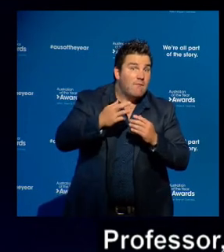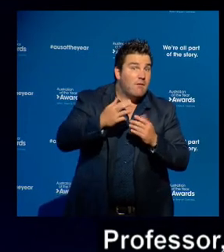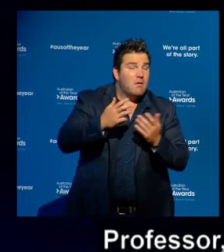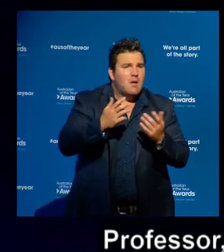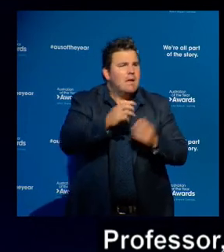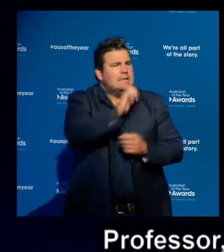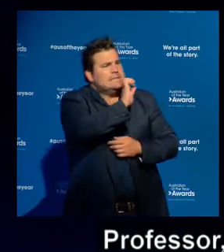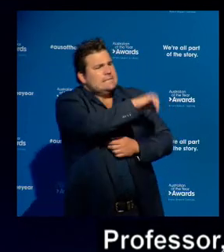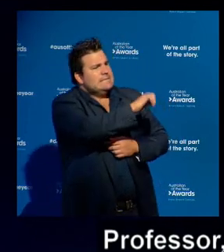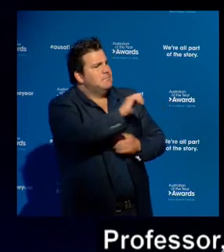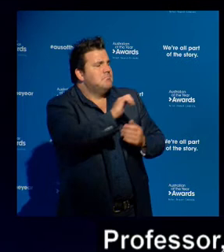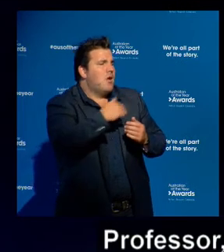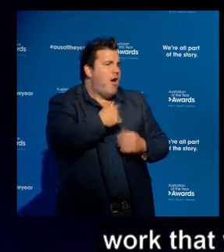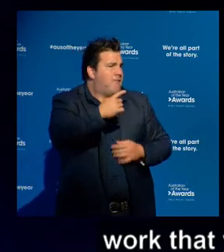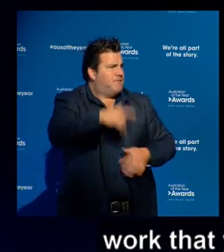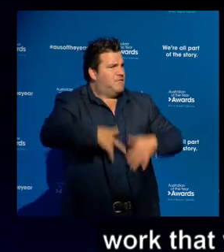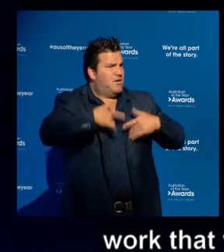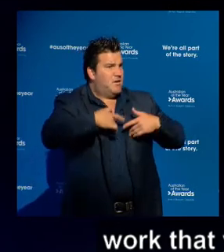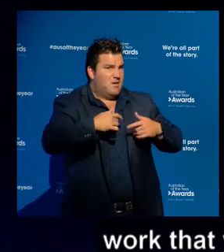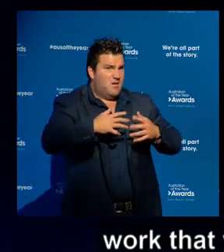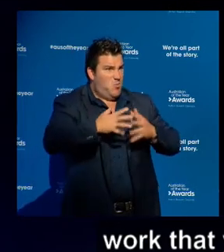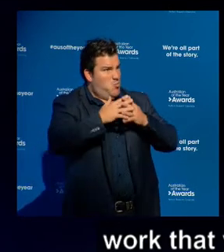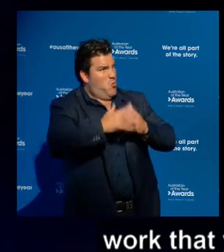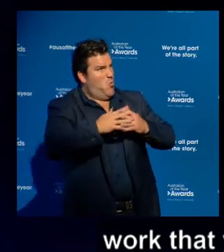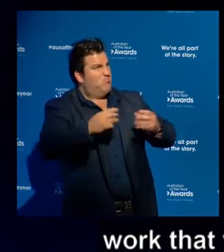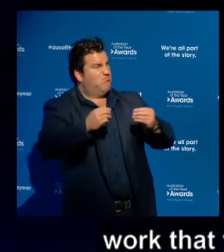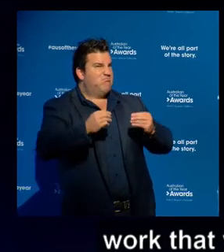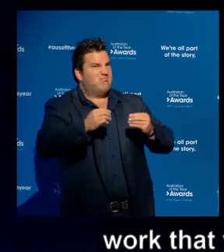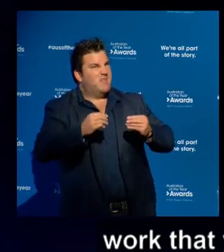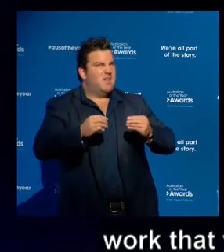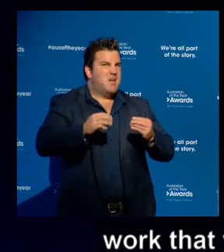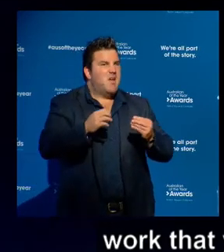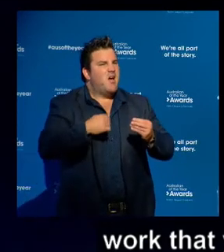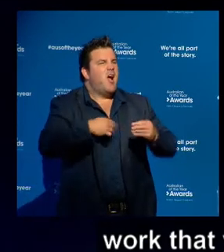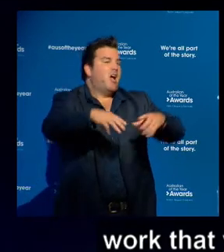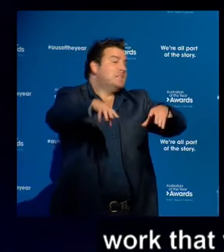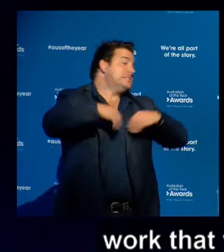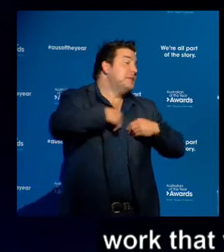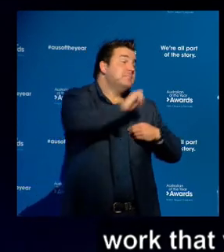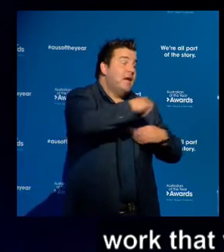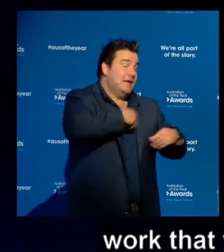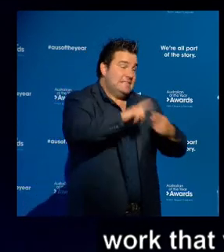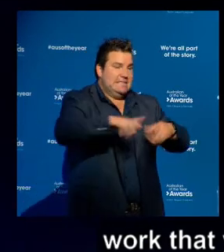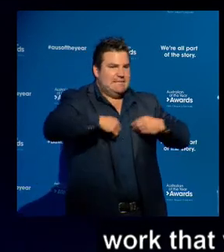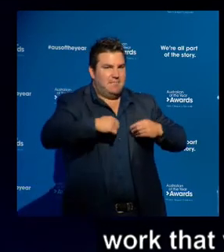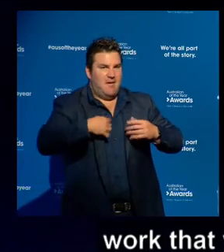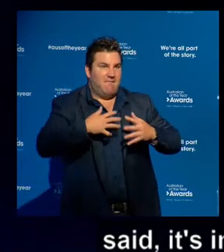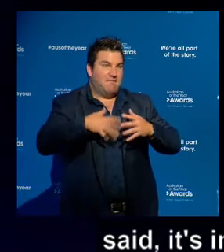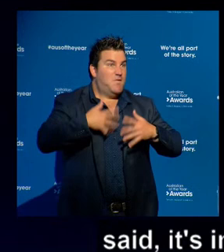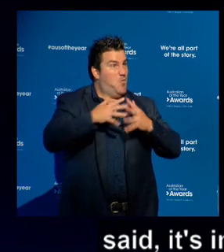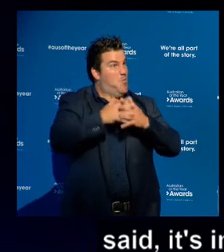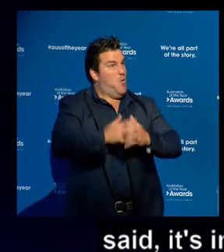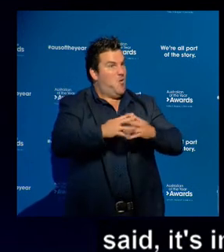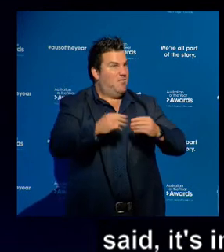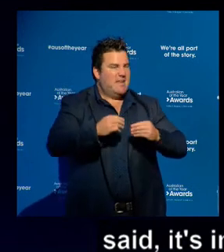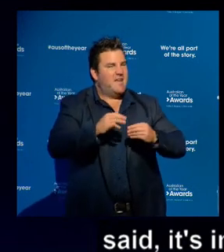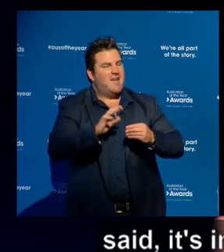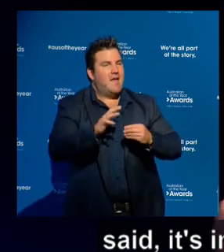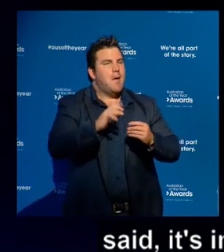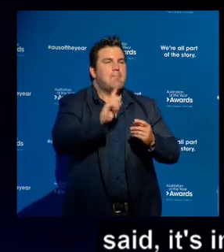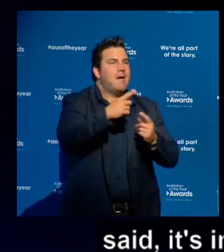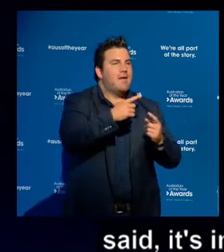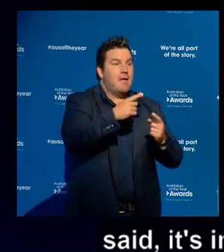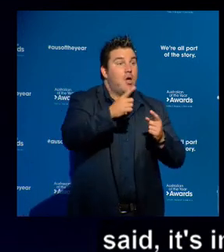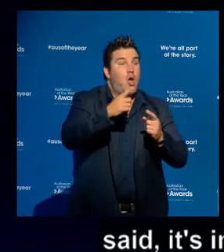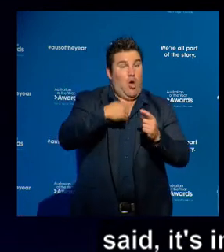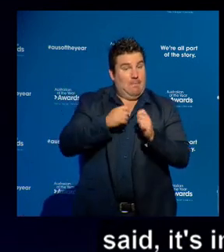it's incredibly humbling, probably not deserved, but I'll accept it on behalf of my fellow